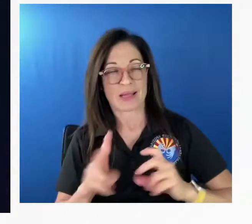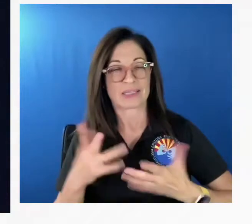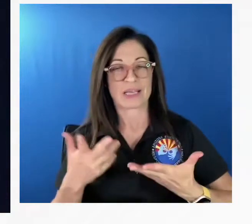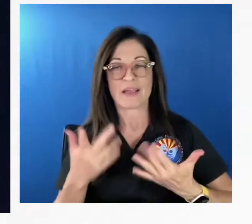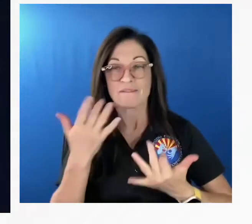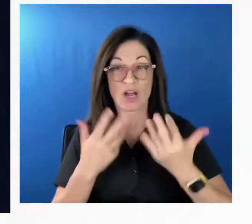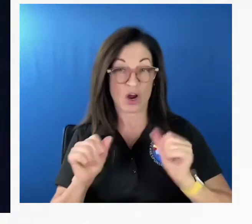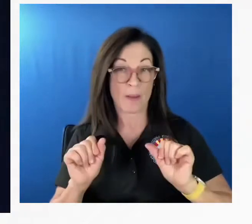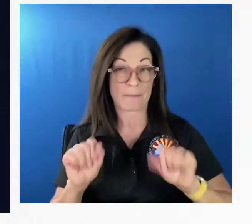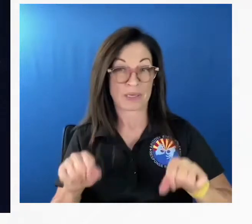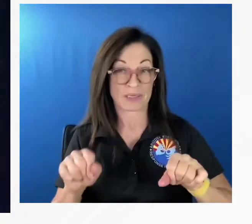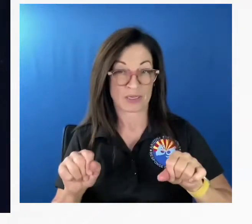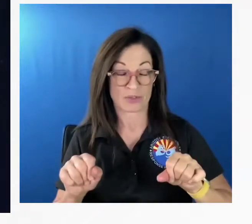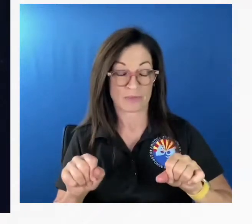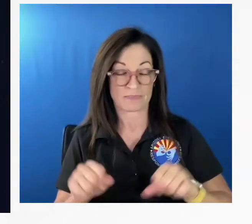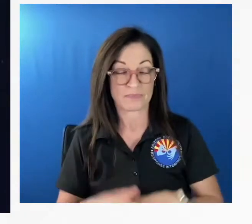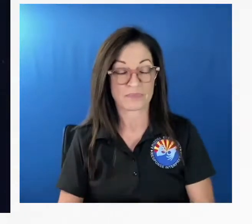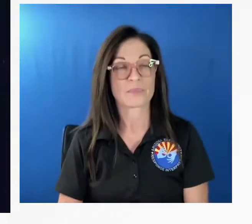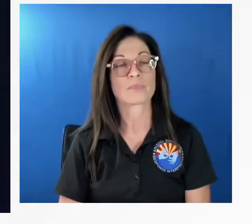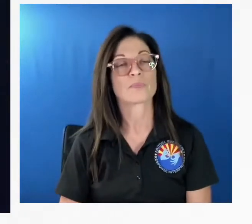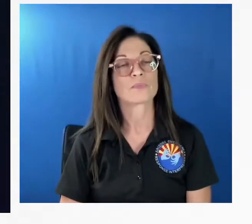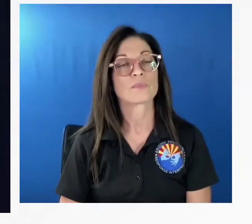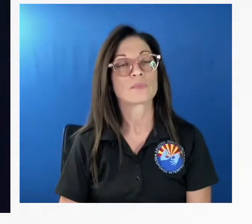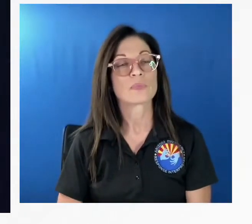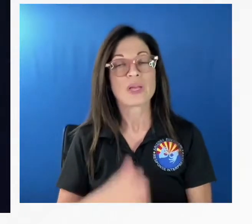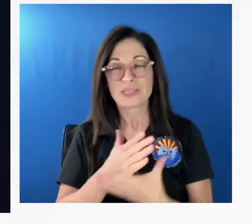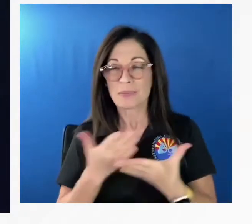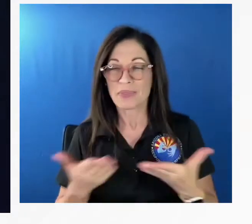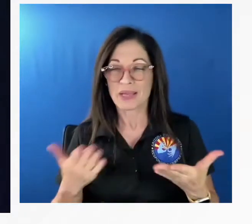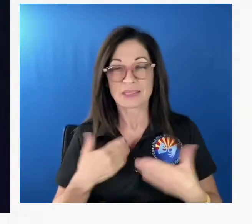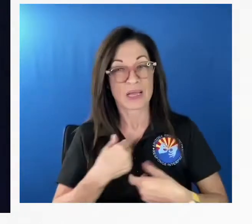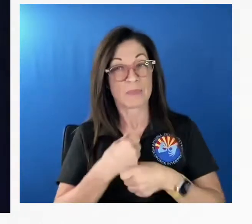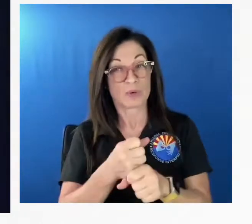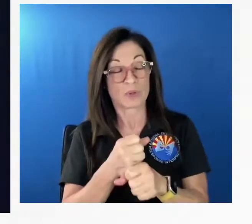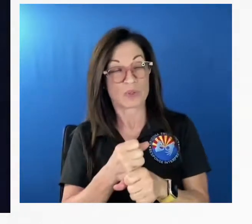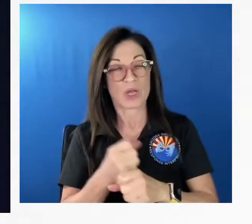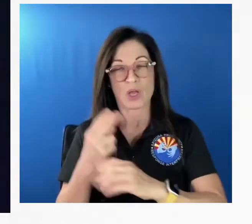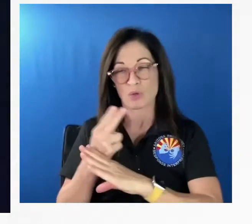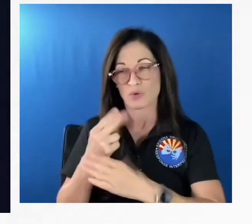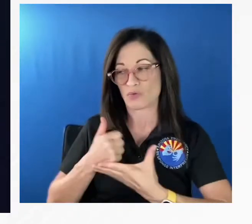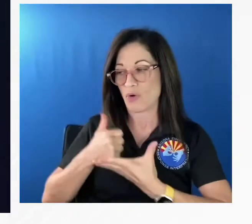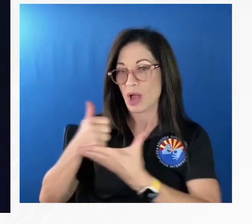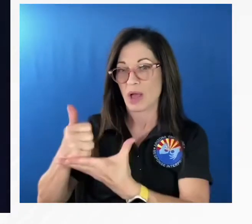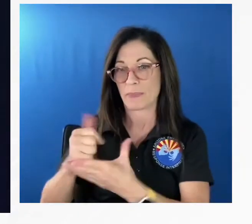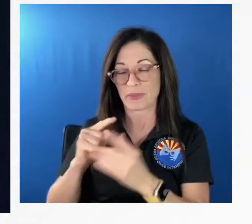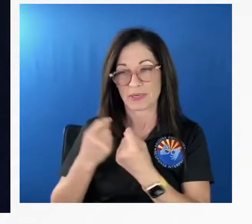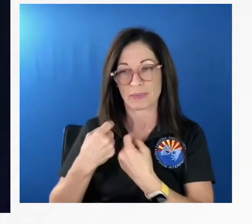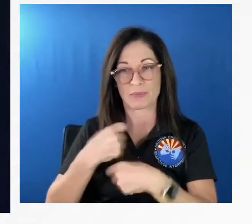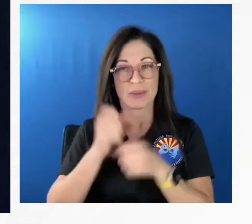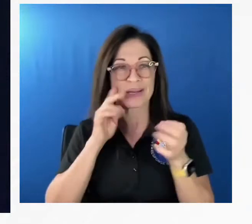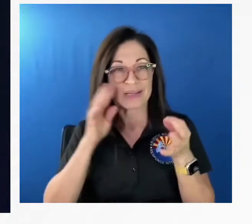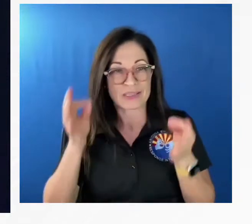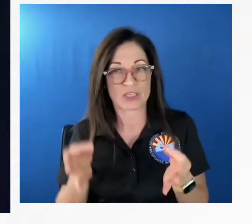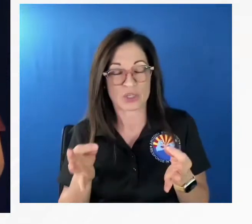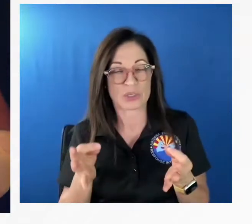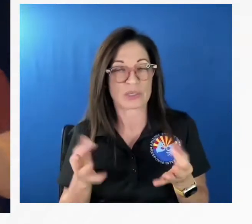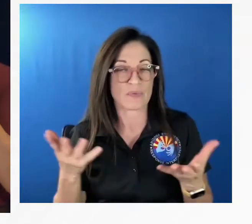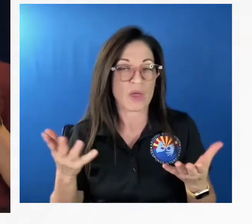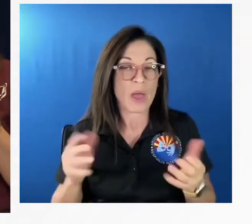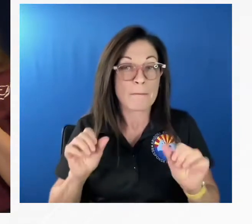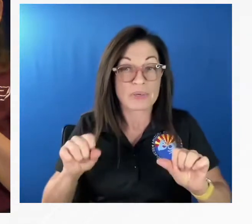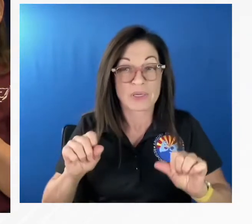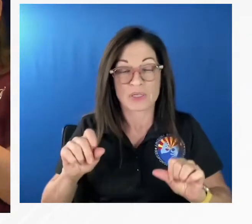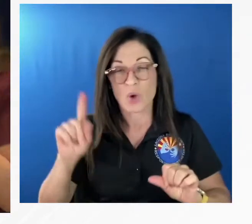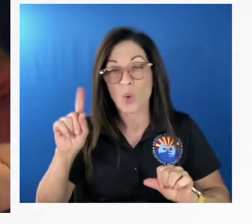products that I produce are used to help inform decision making, showing potential to where the fire could